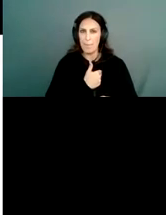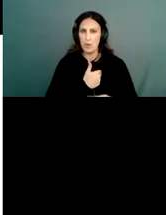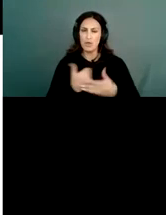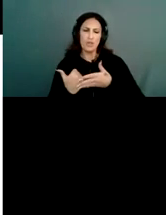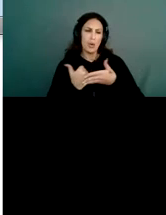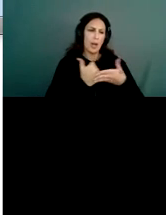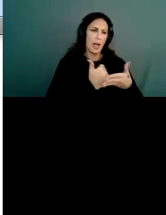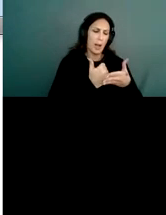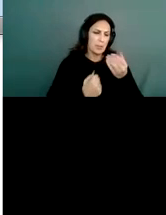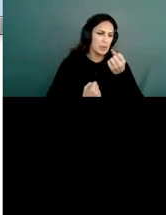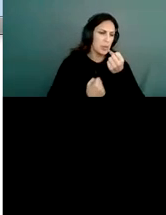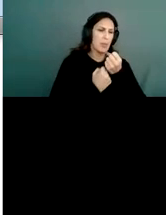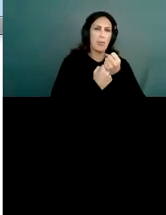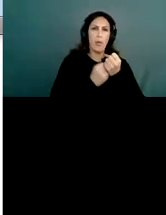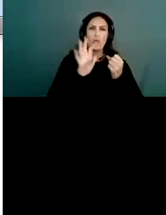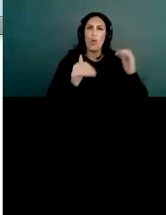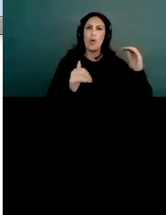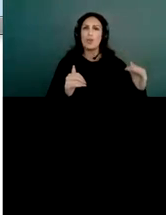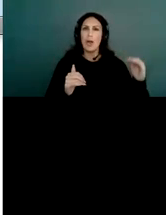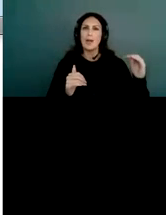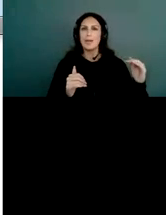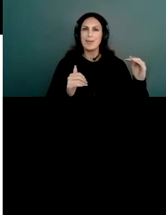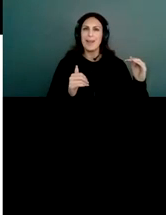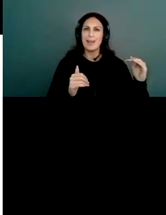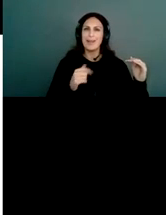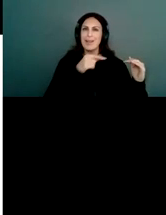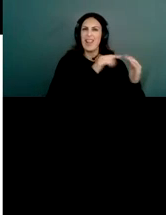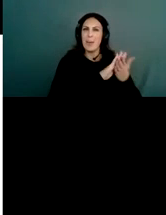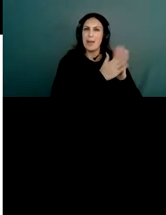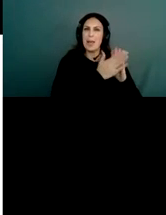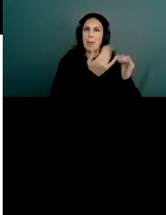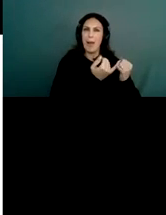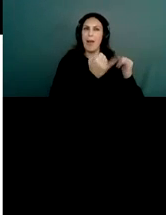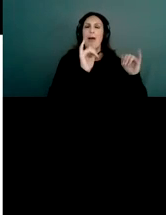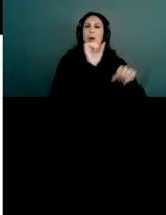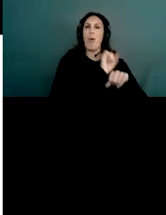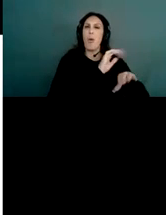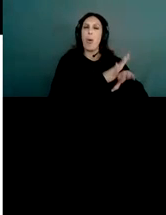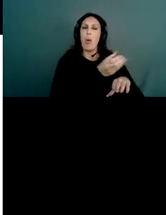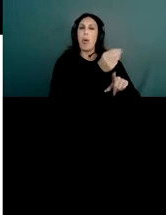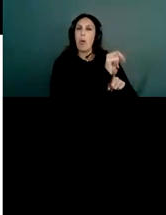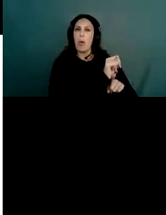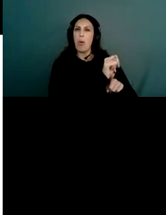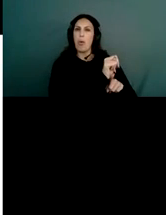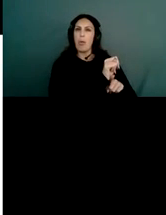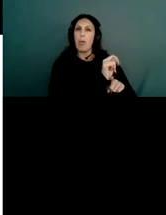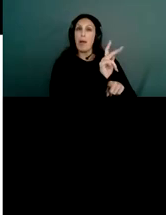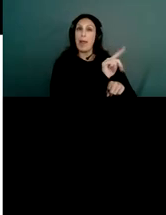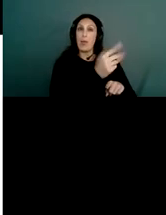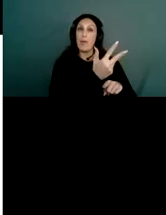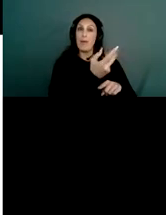at home as they engage in this independent activity with the Lexia app, whether it's Core5 or